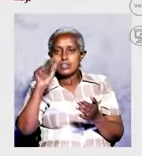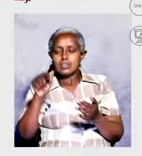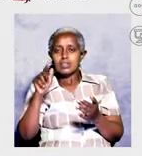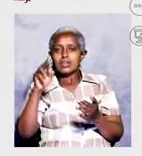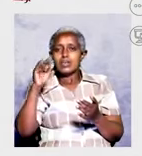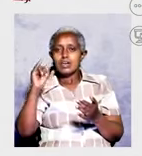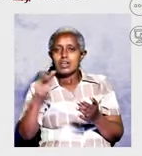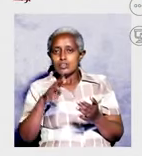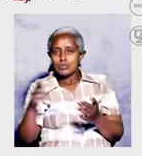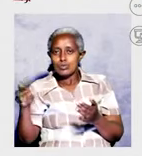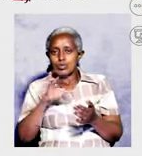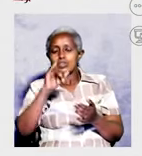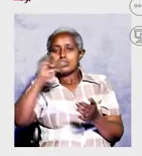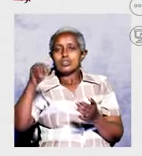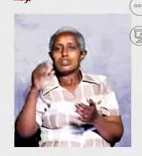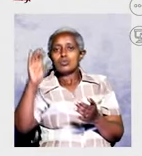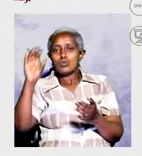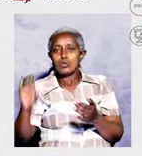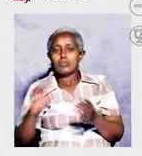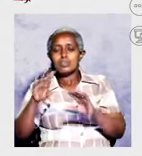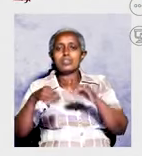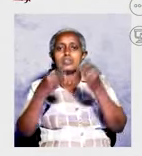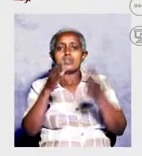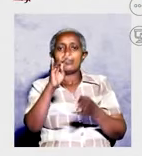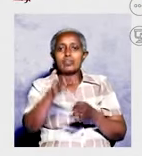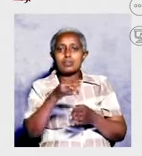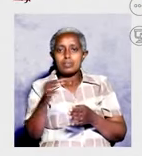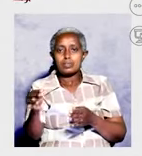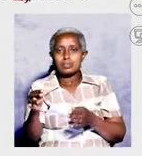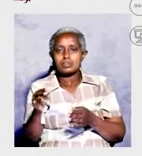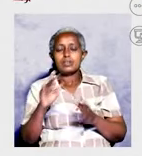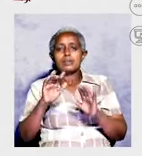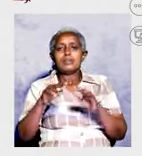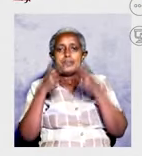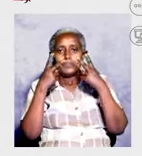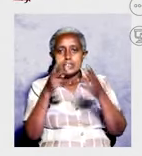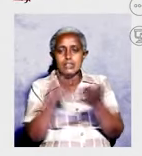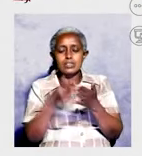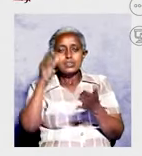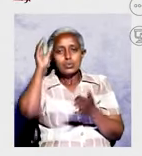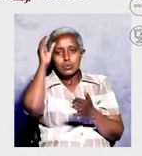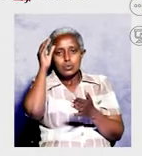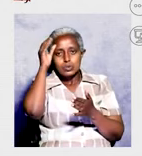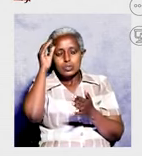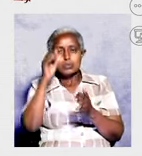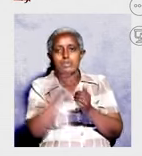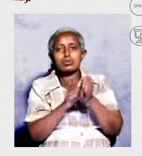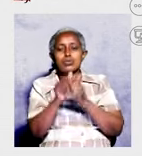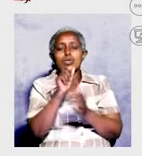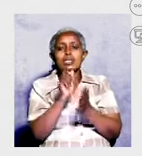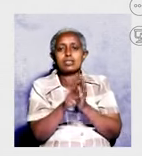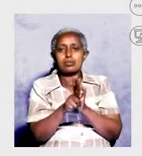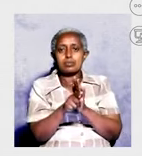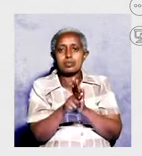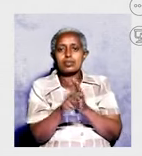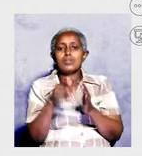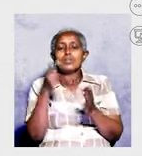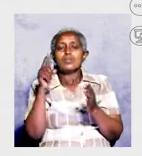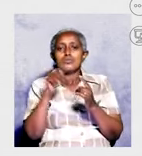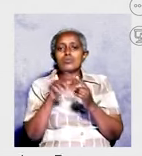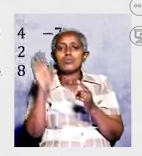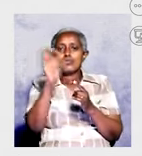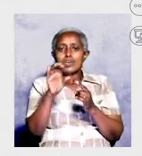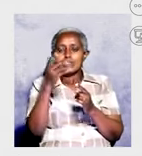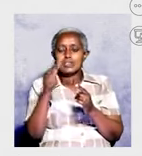and j's column of the given matrix. So let's see this concept through example. We are asked to find